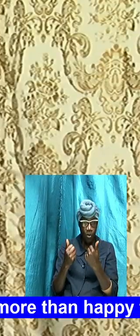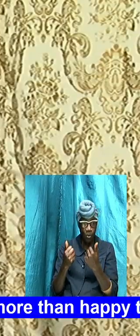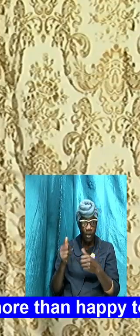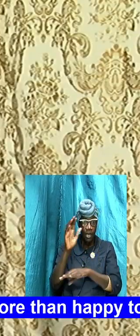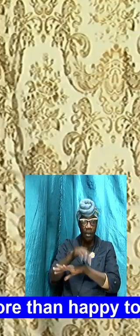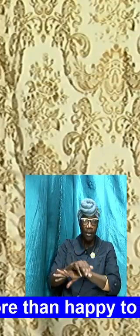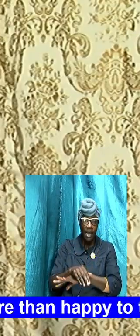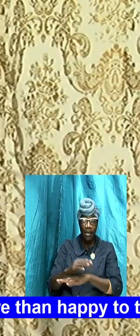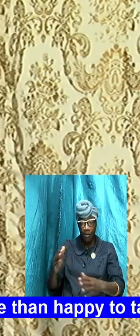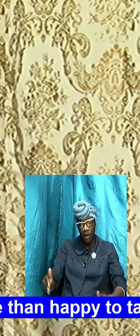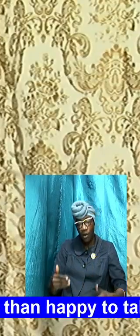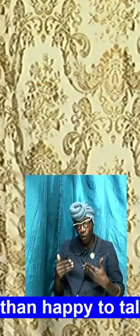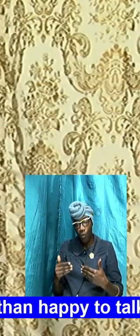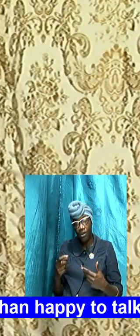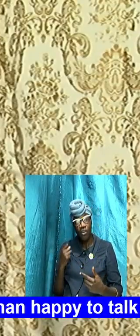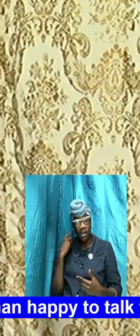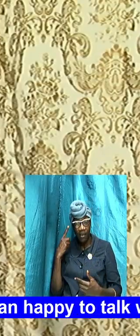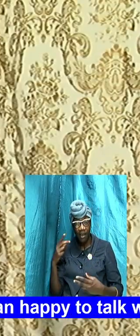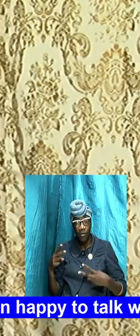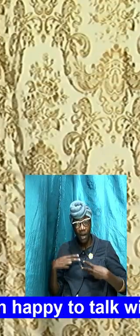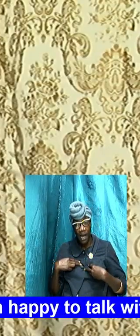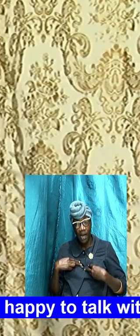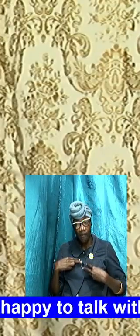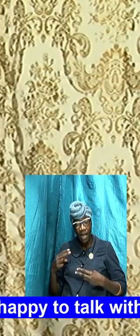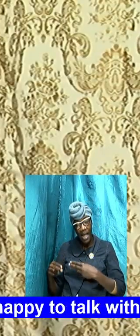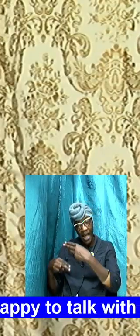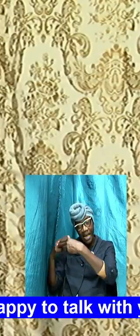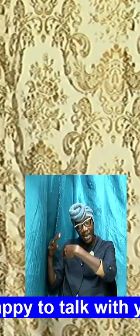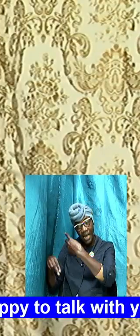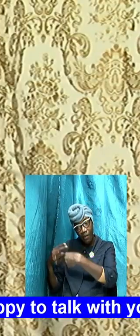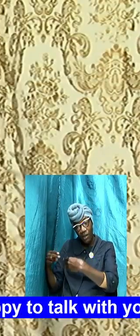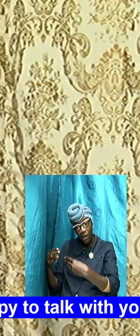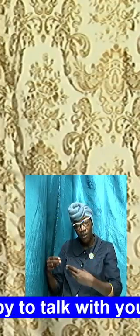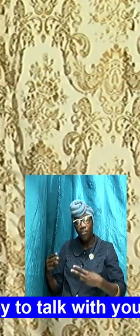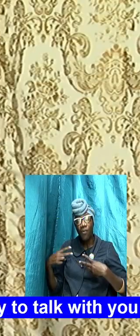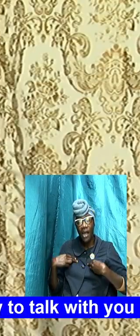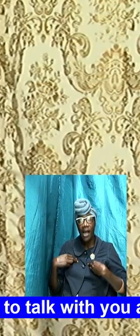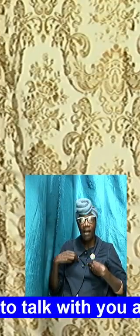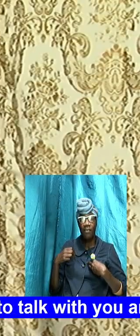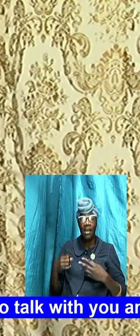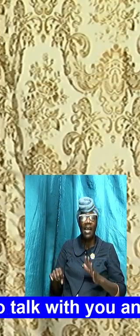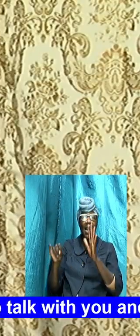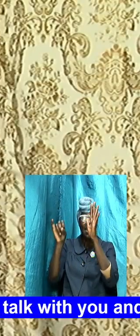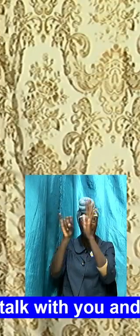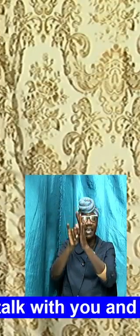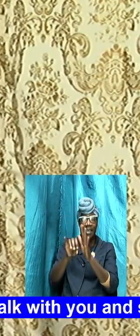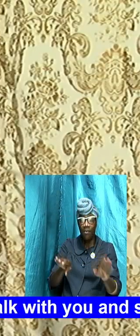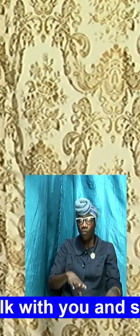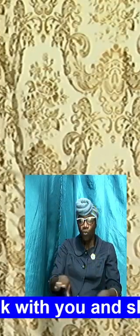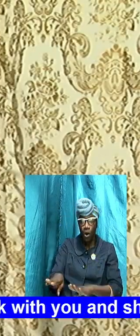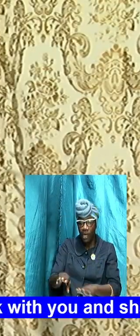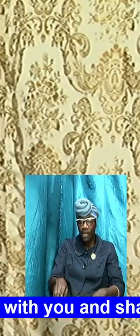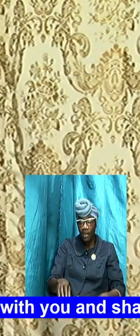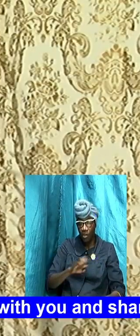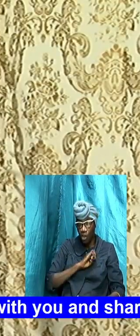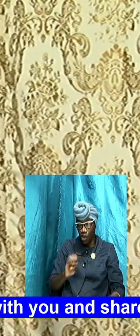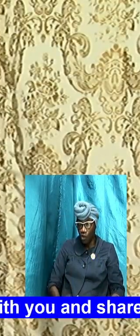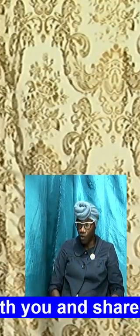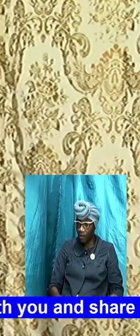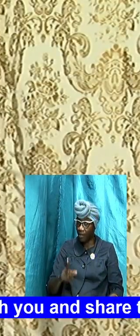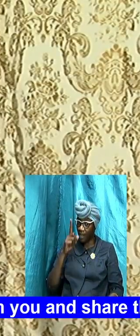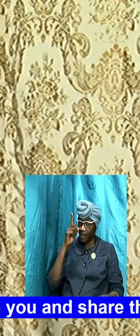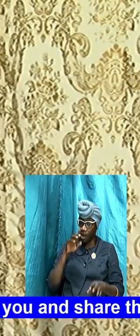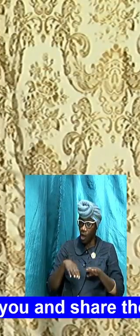encouraged to understand that we have a heritage, amen, that we have an identity, that we are walking this Christian walk for one purpose, because there is